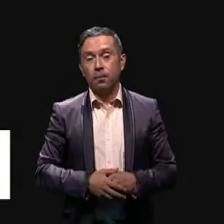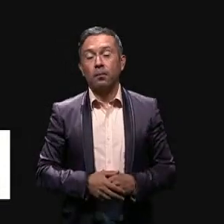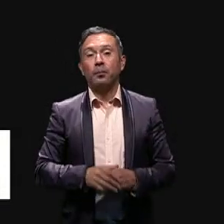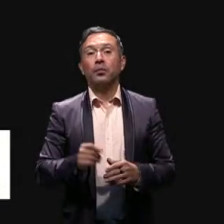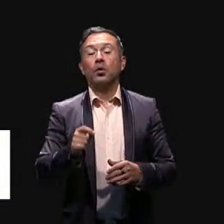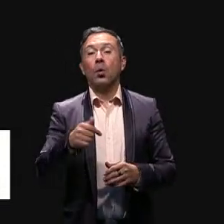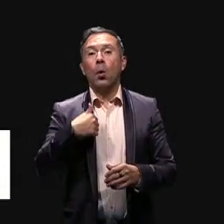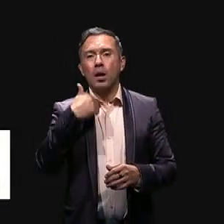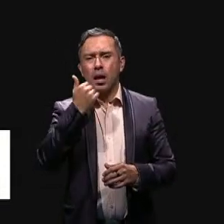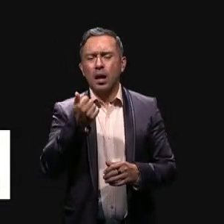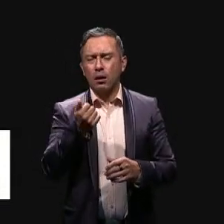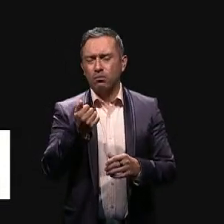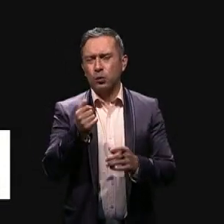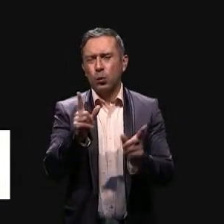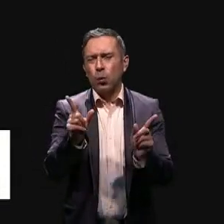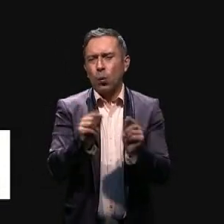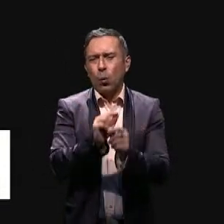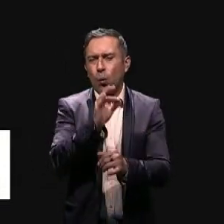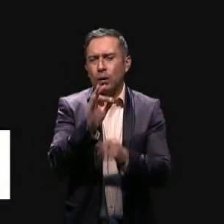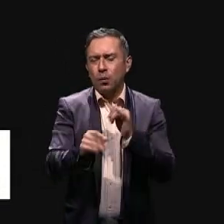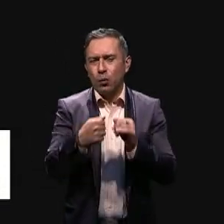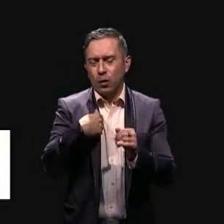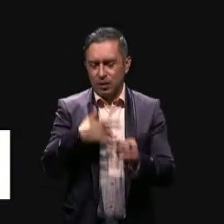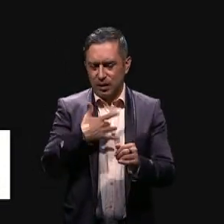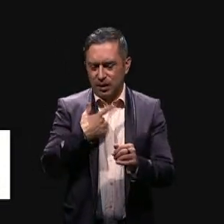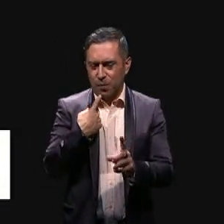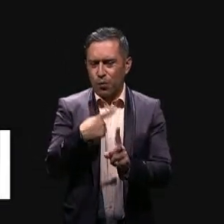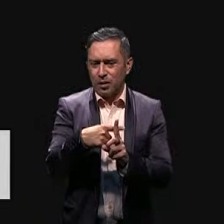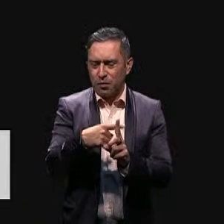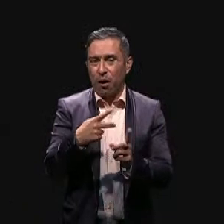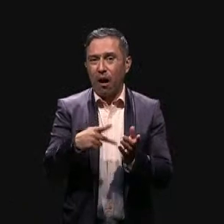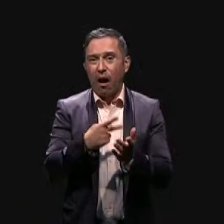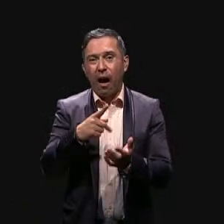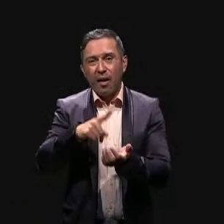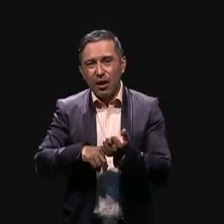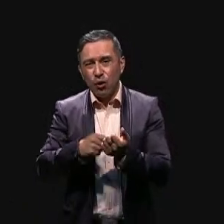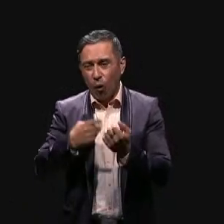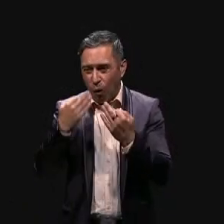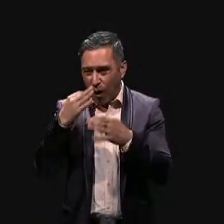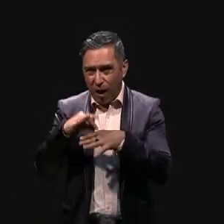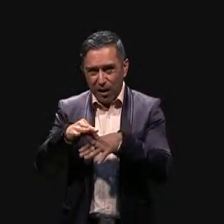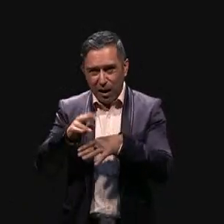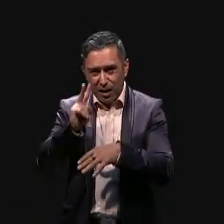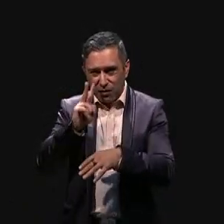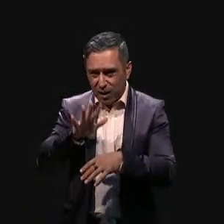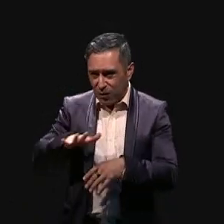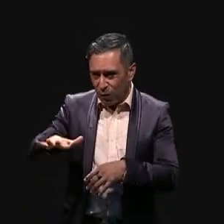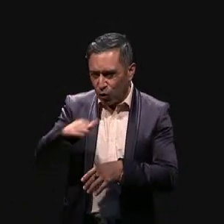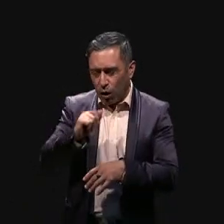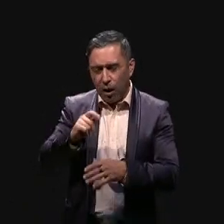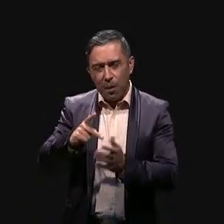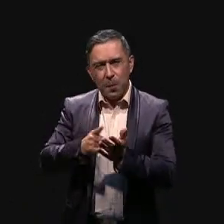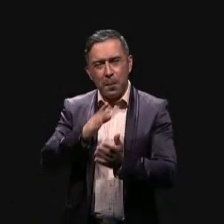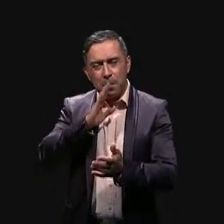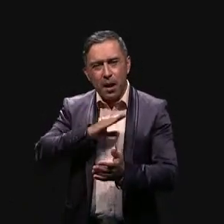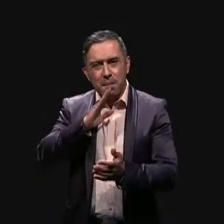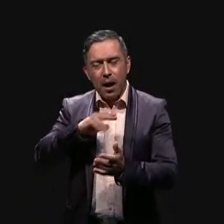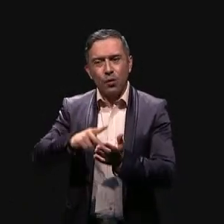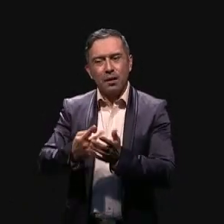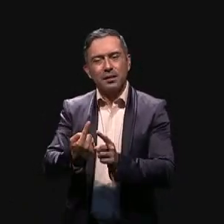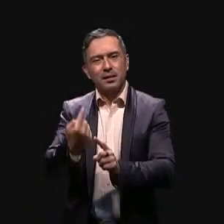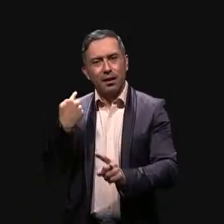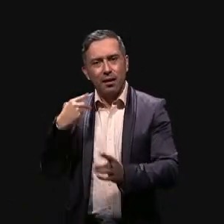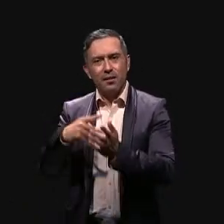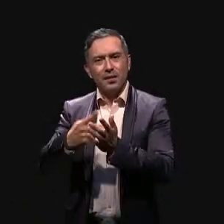reality seeps back in. So I appreciate the conversation and being involved today. Thank you again for